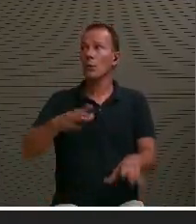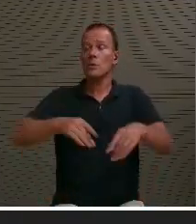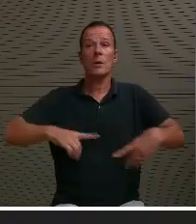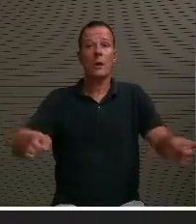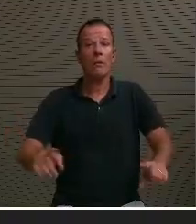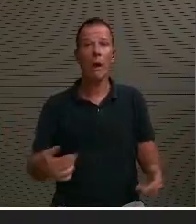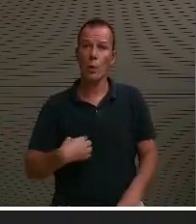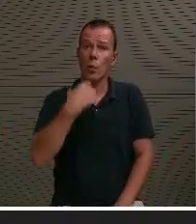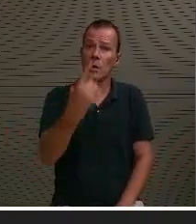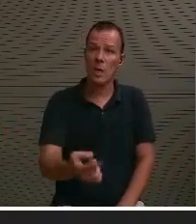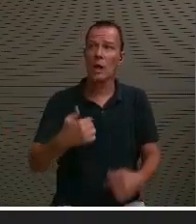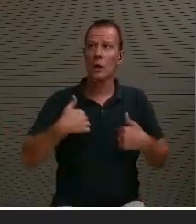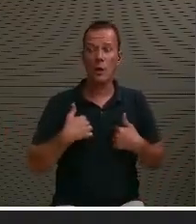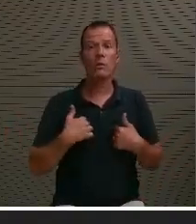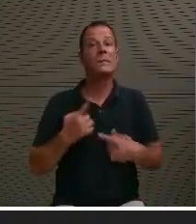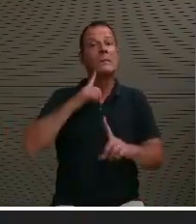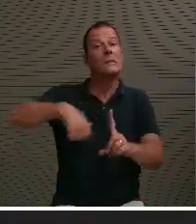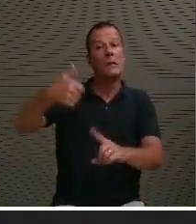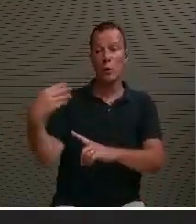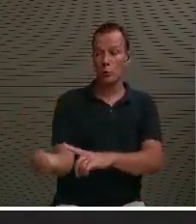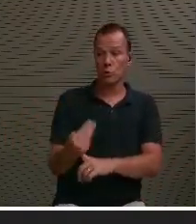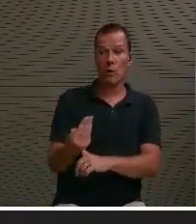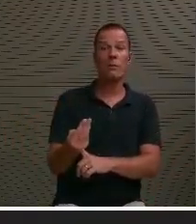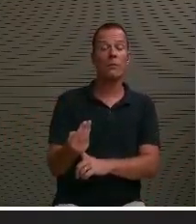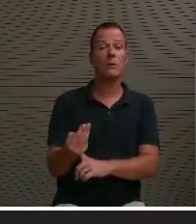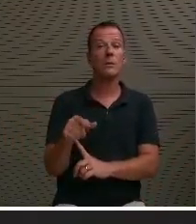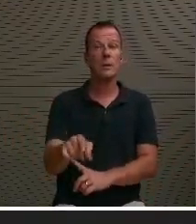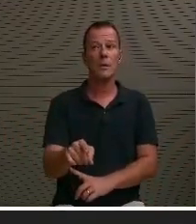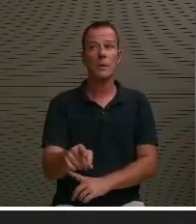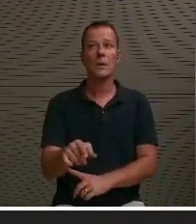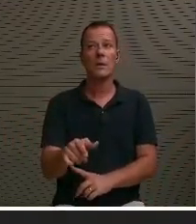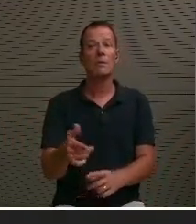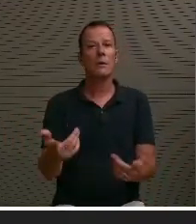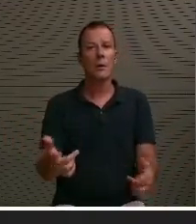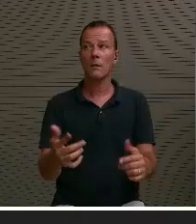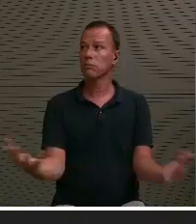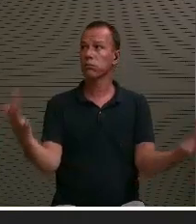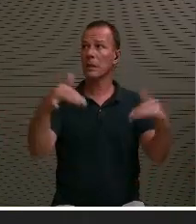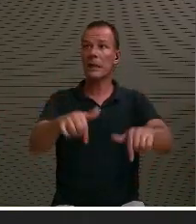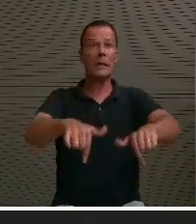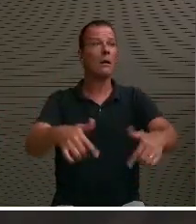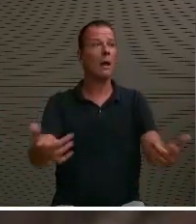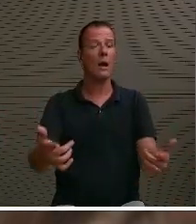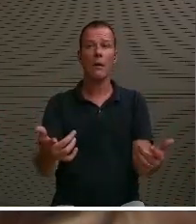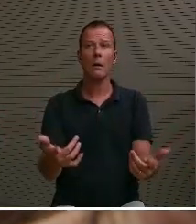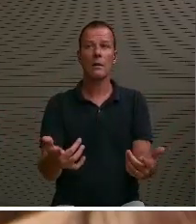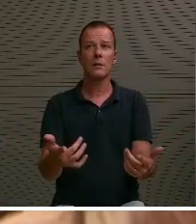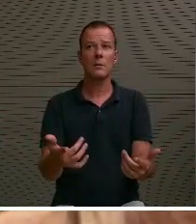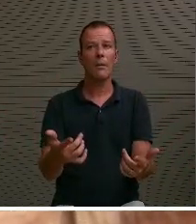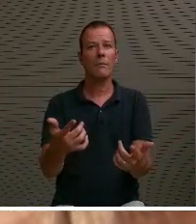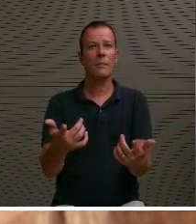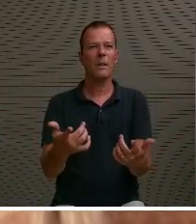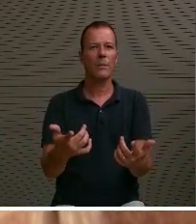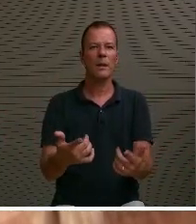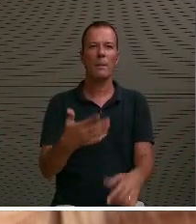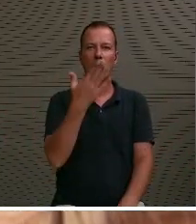to the youth and teenagers that can be here, and young people, is that never underestimate yourself. Always believe